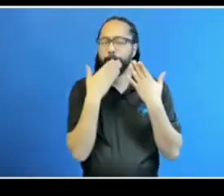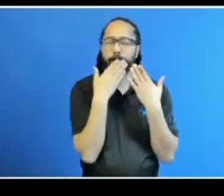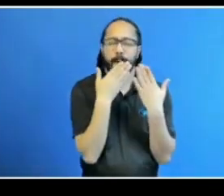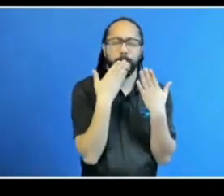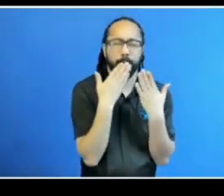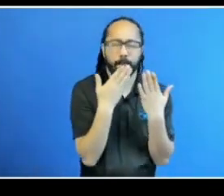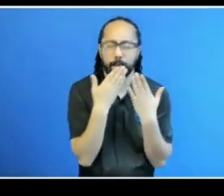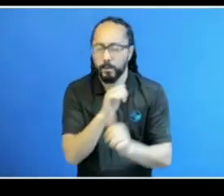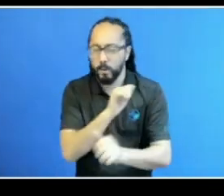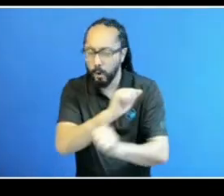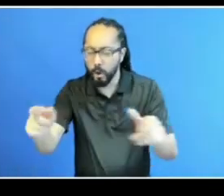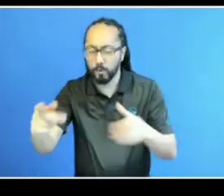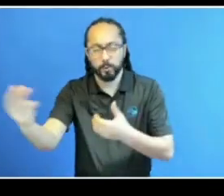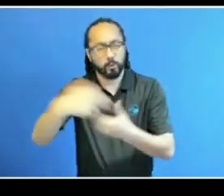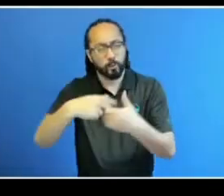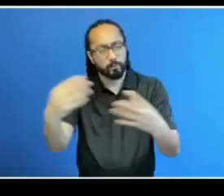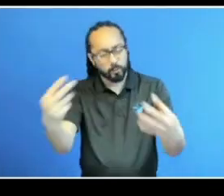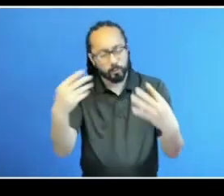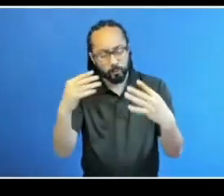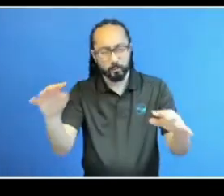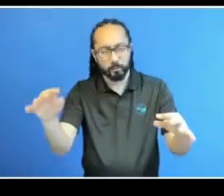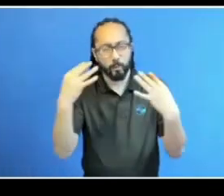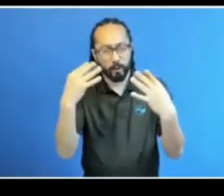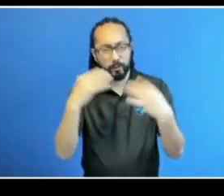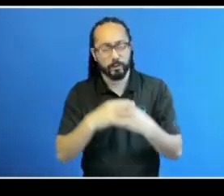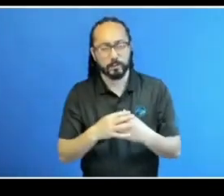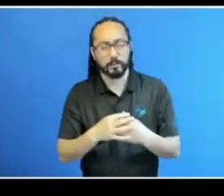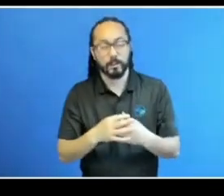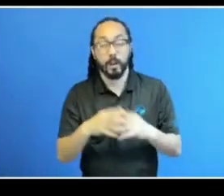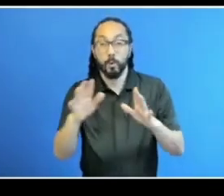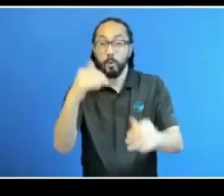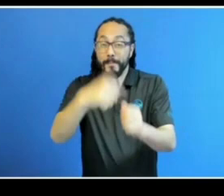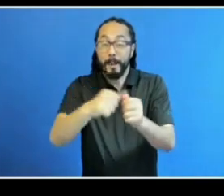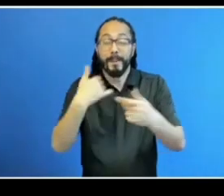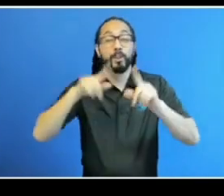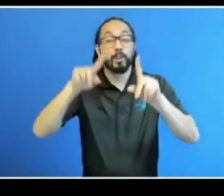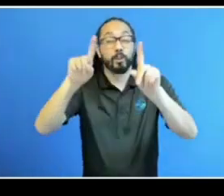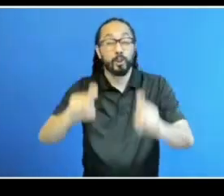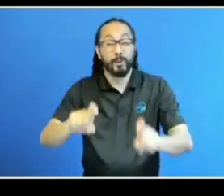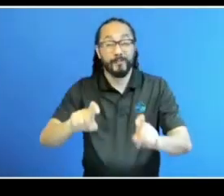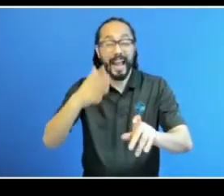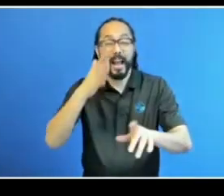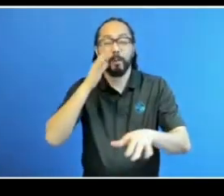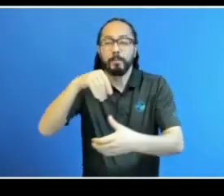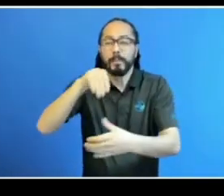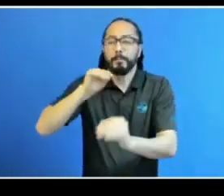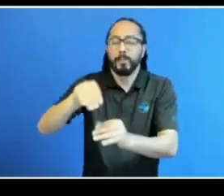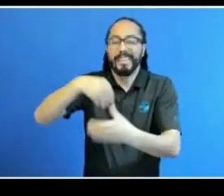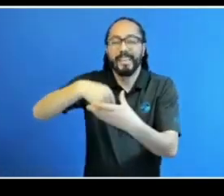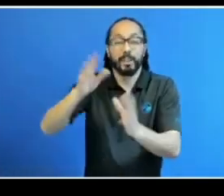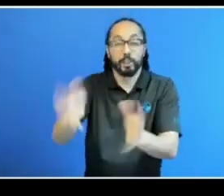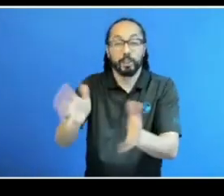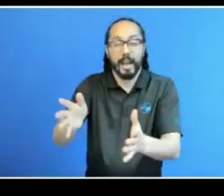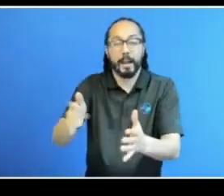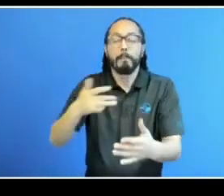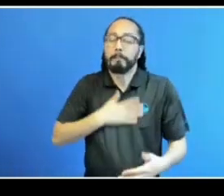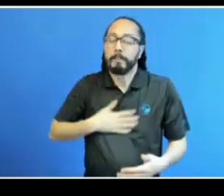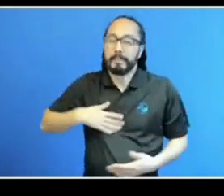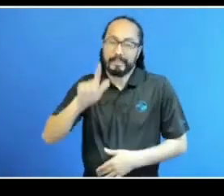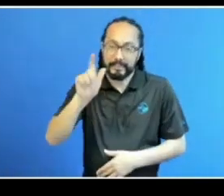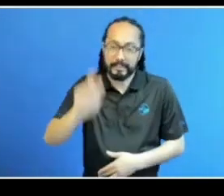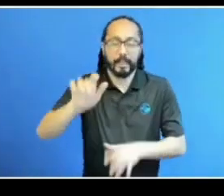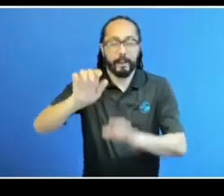for tuning in. We thank you so much. Don't forget to fill out the survey that's going to be in the chat. There will be a chance to win a